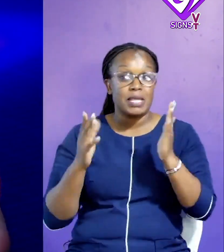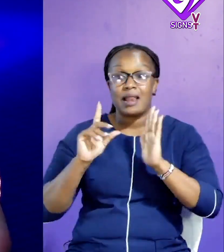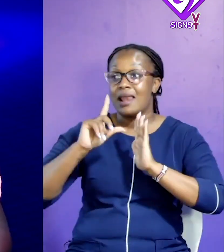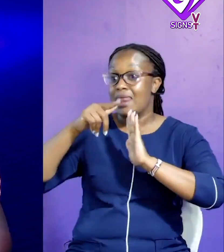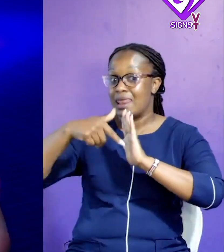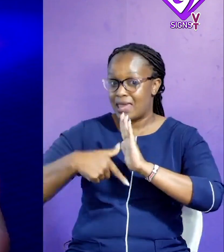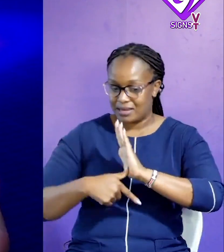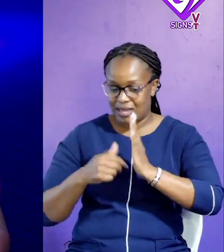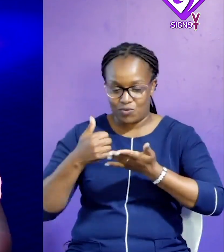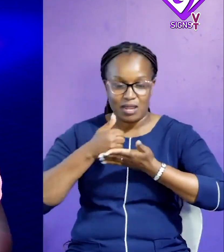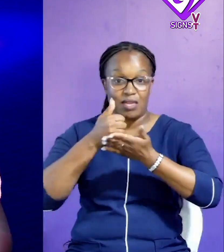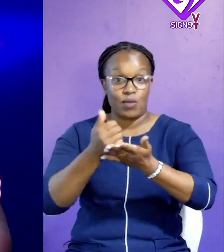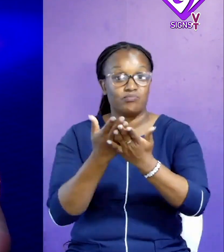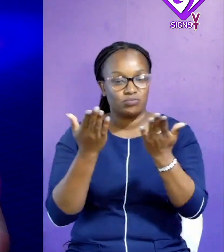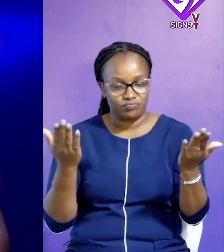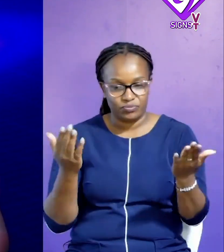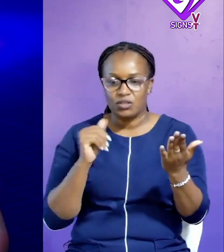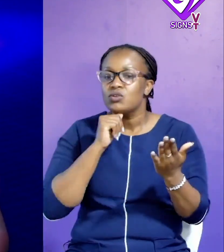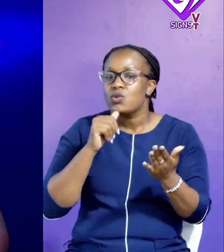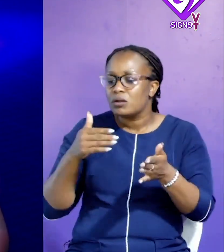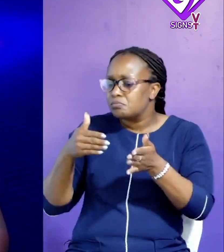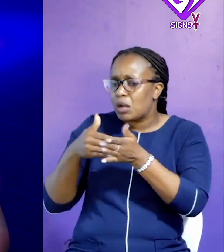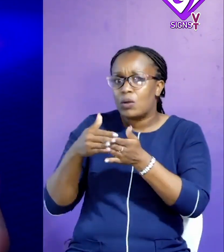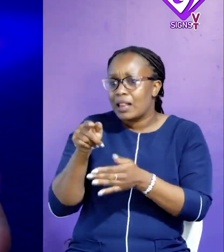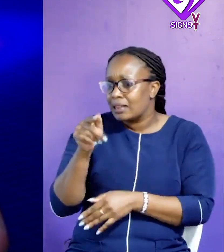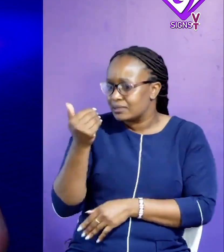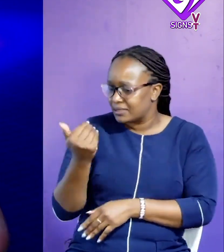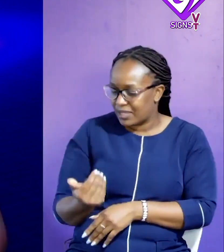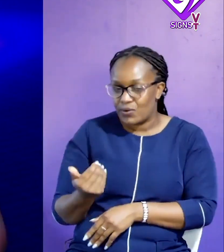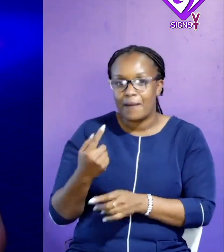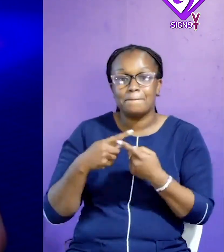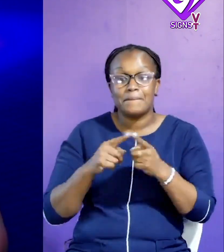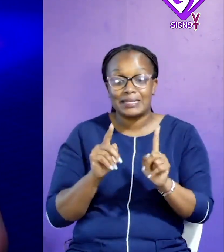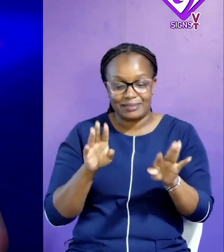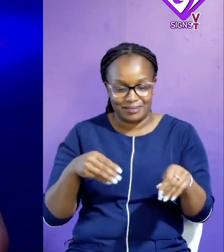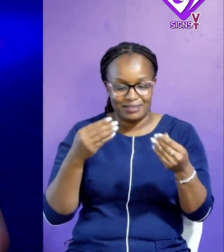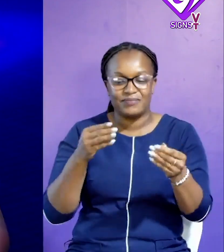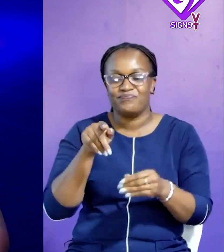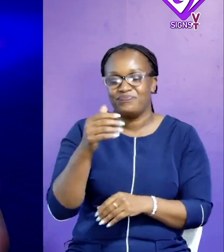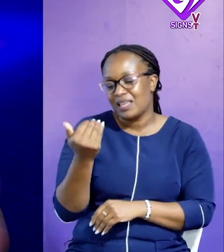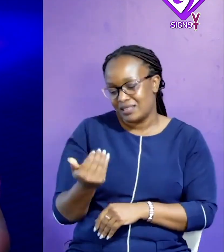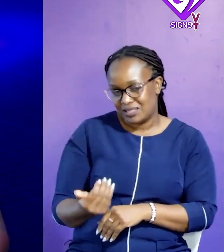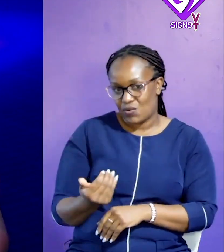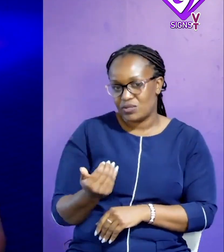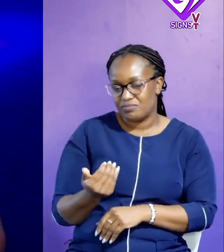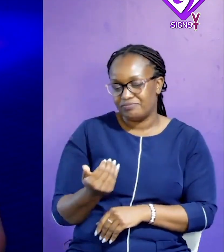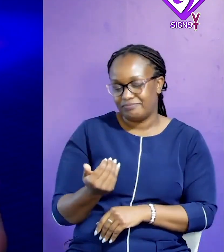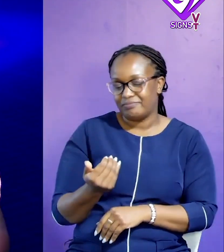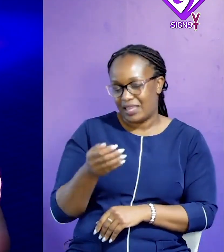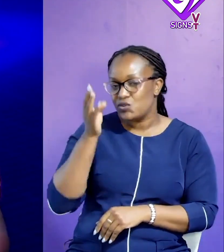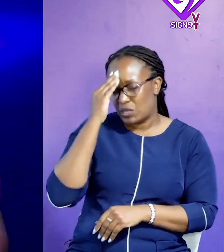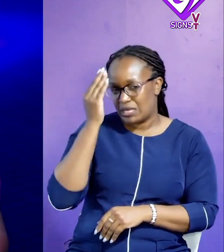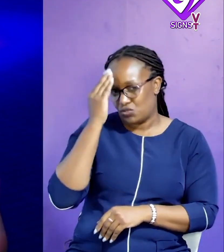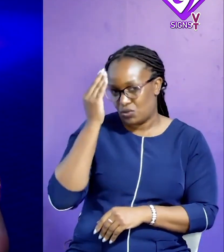Usimfungie mtoto, pe mtoto freedom yake. Kama ni shule, mpeleke shule like any other person. Si lazima ati